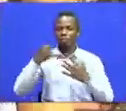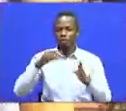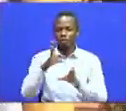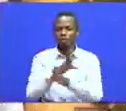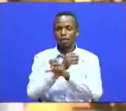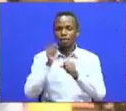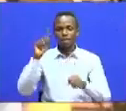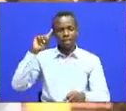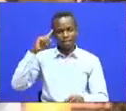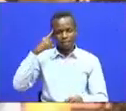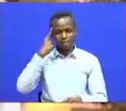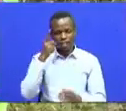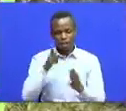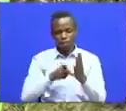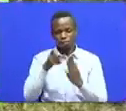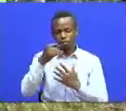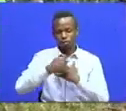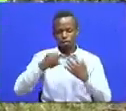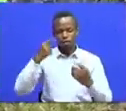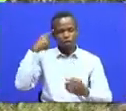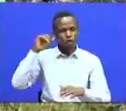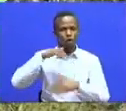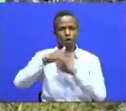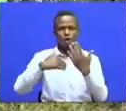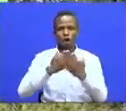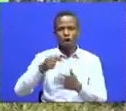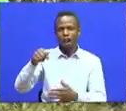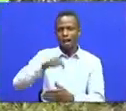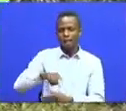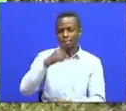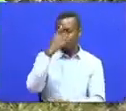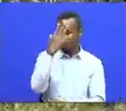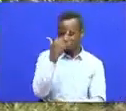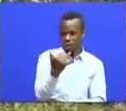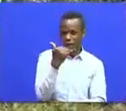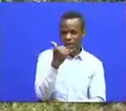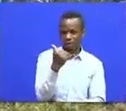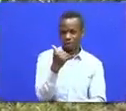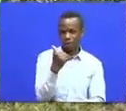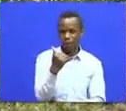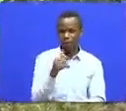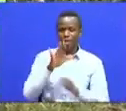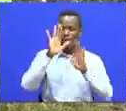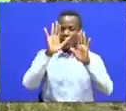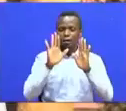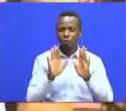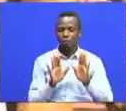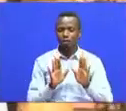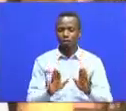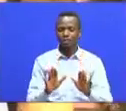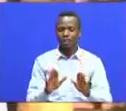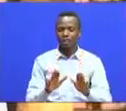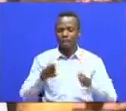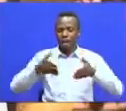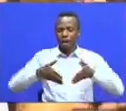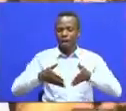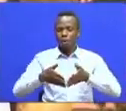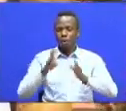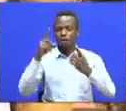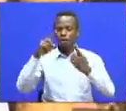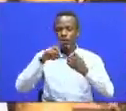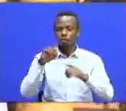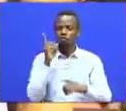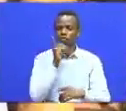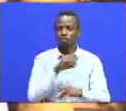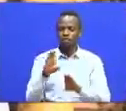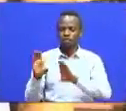I think it's a project for all of us because it's one very important method also to fight